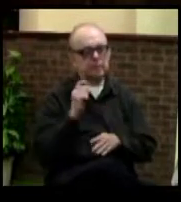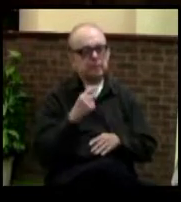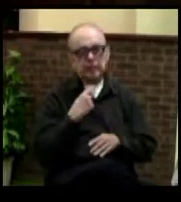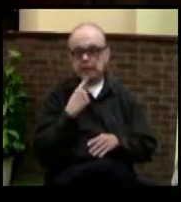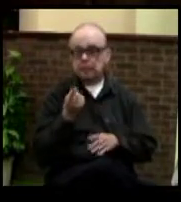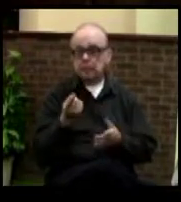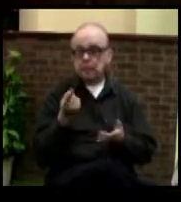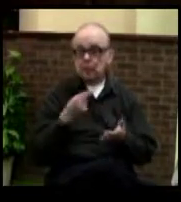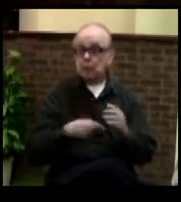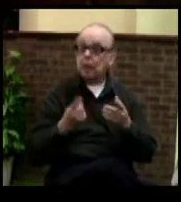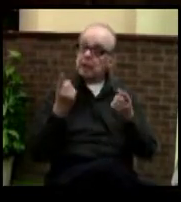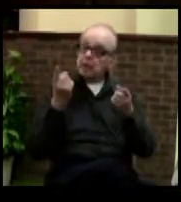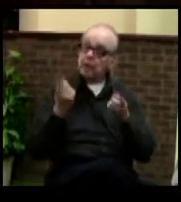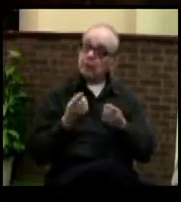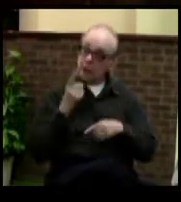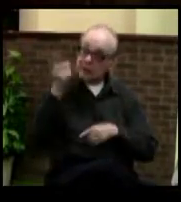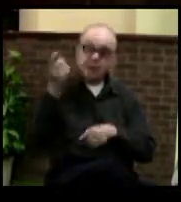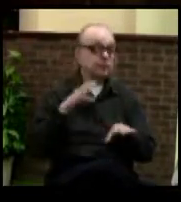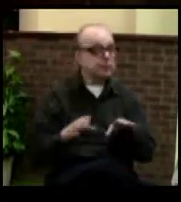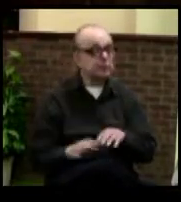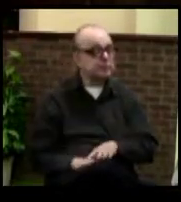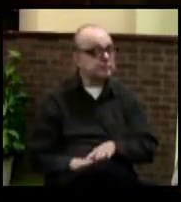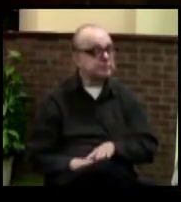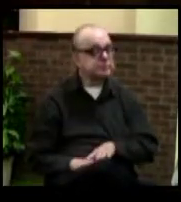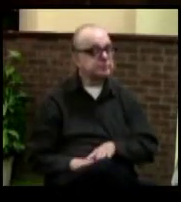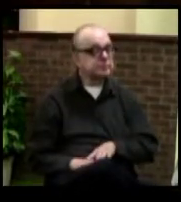to God telling him what we want him to do.